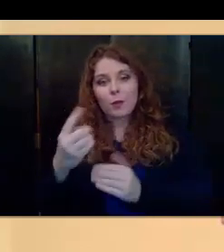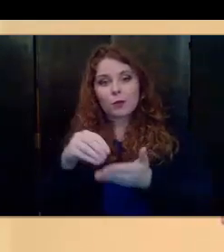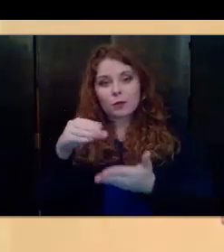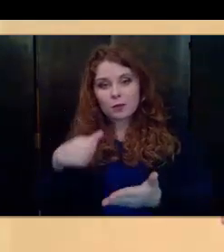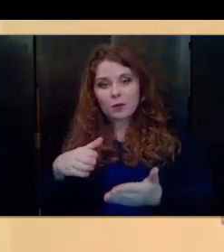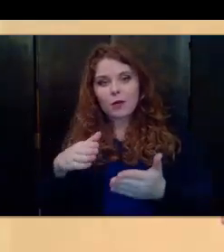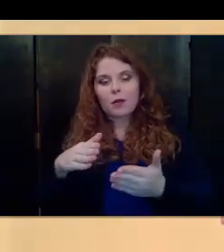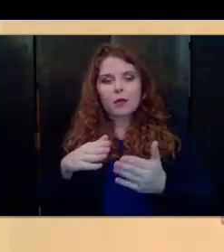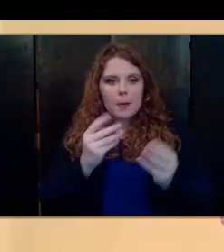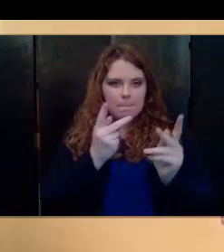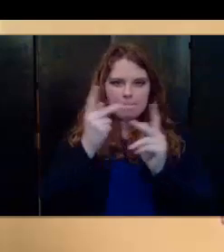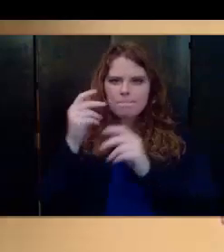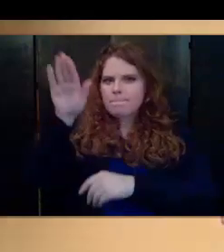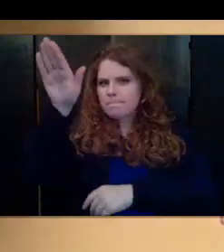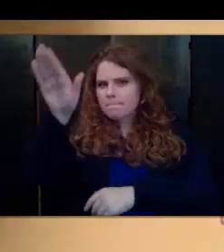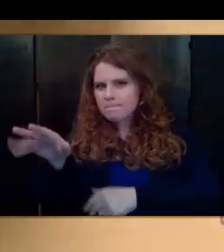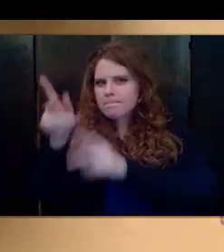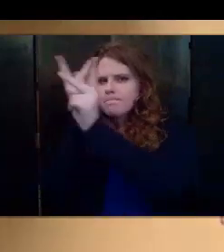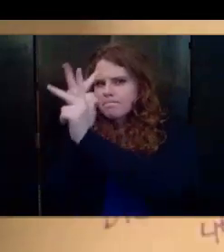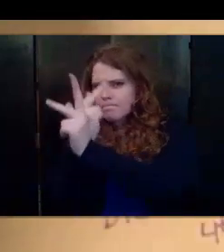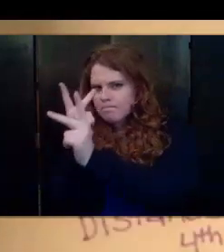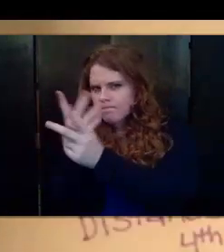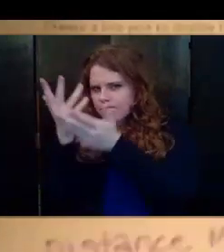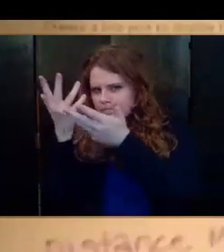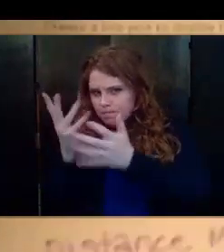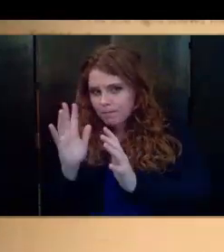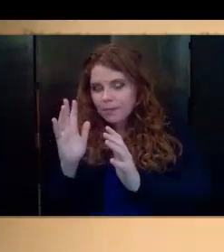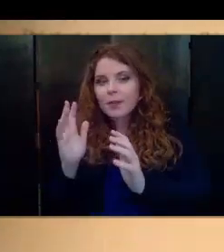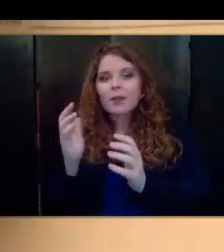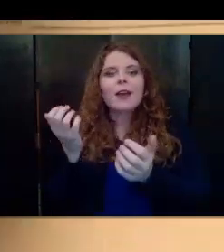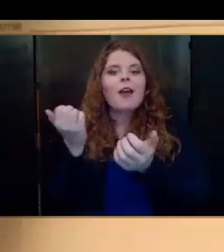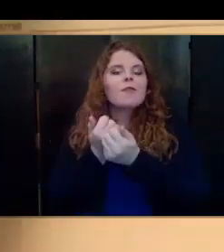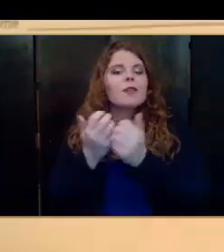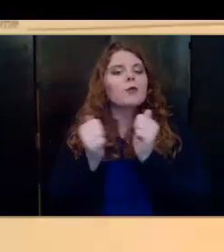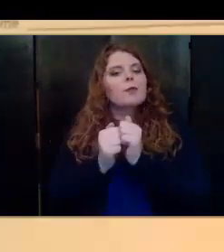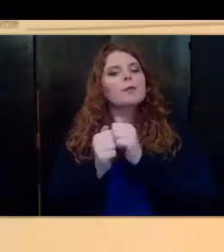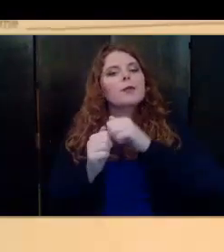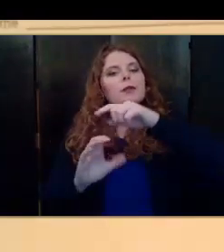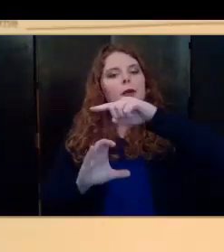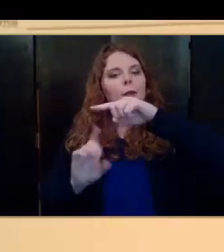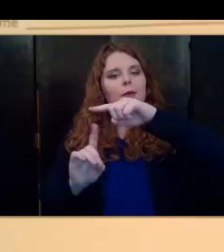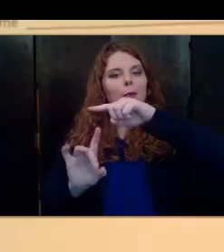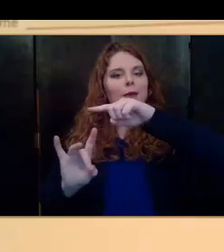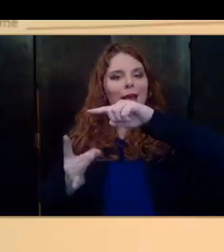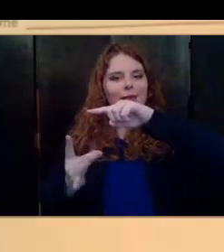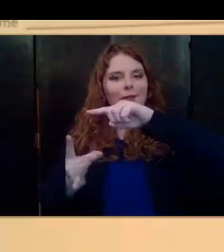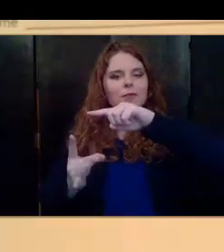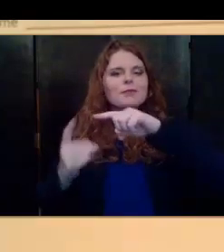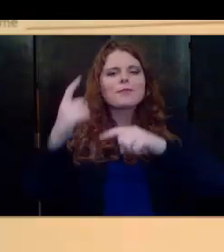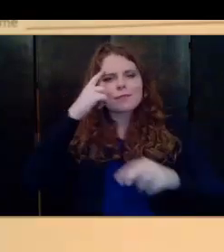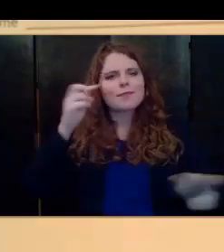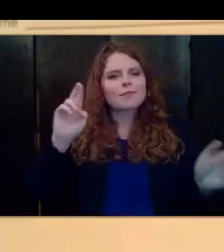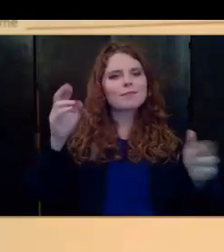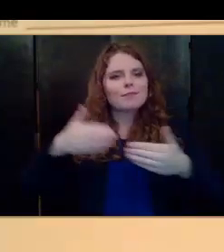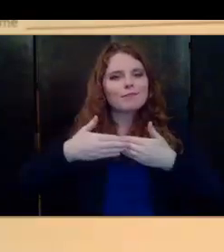We've done all of our math over here to the side where we have everything now out of a common denominator of 8. I think we're ready